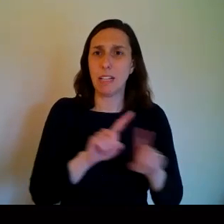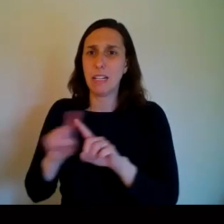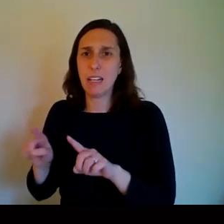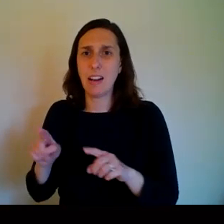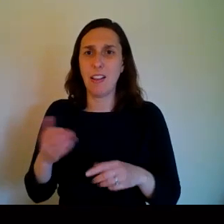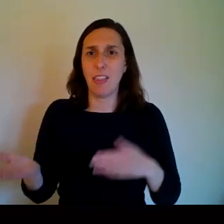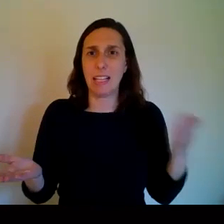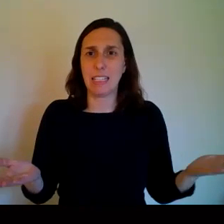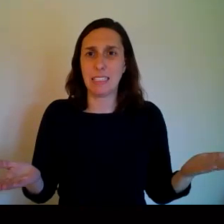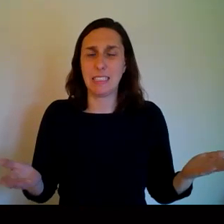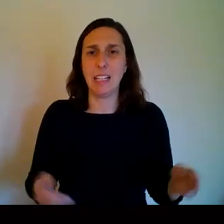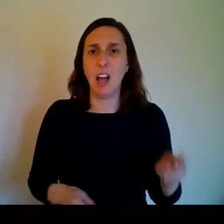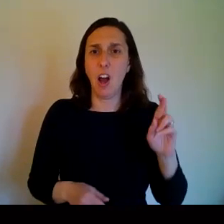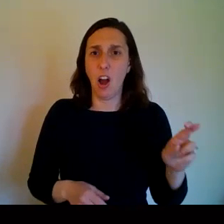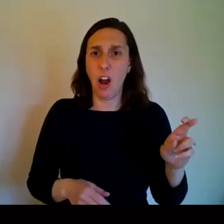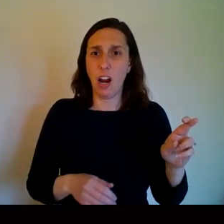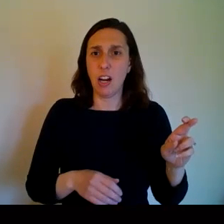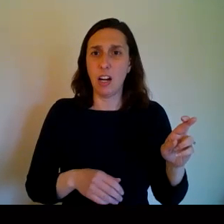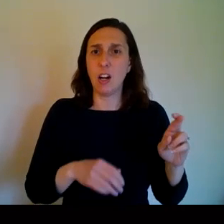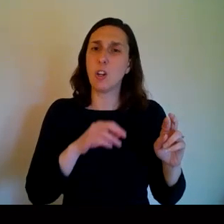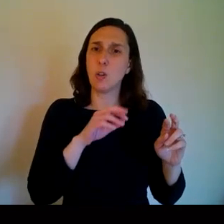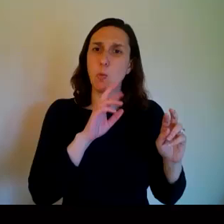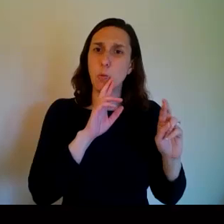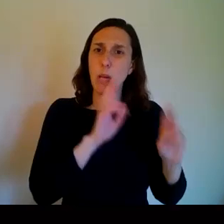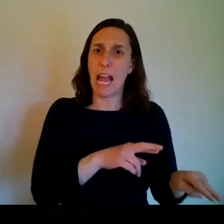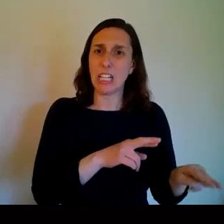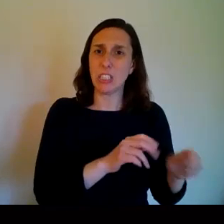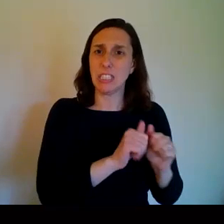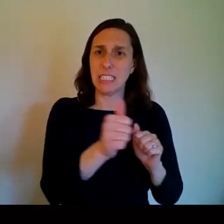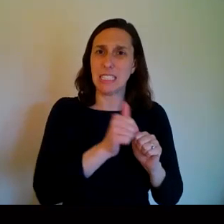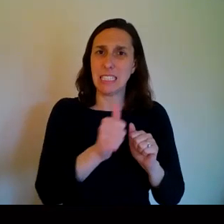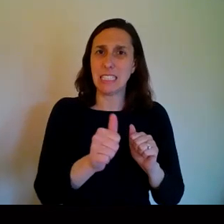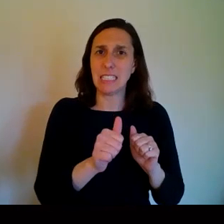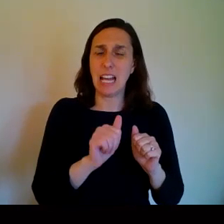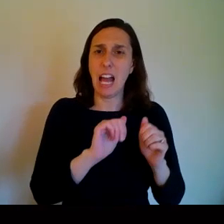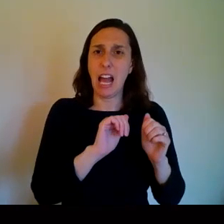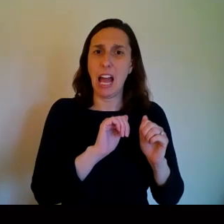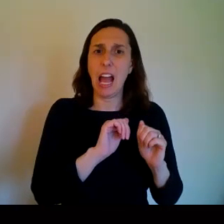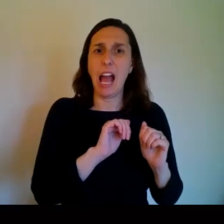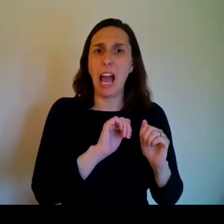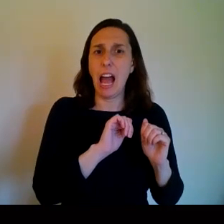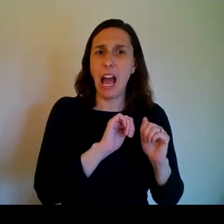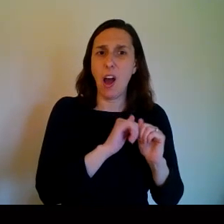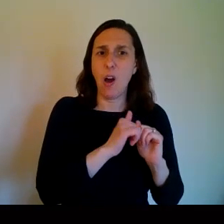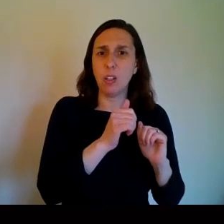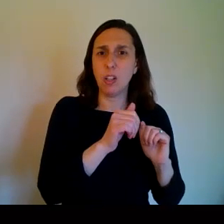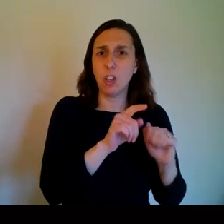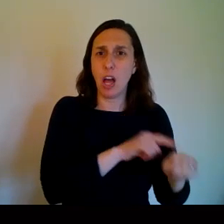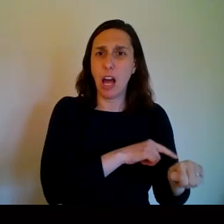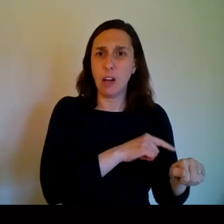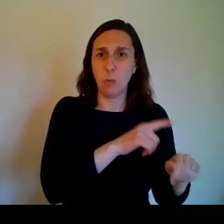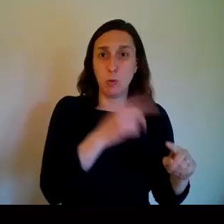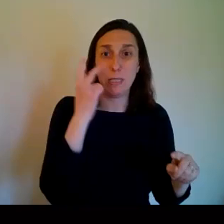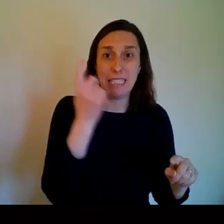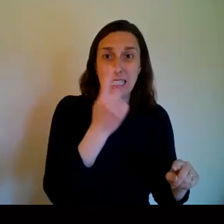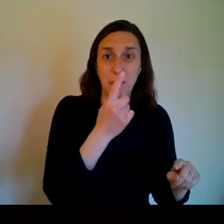the R, which is the reaction distance, how long from when you see something until you can start stopping, and